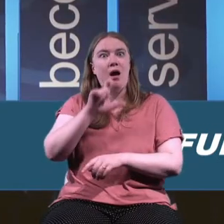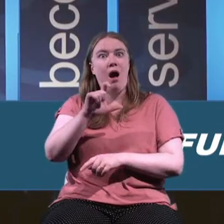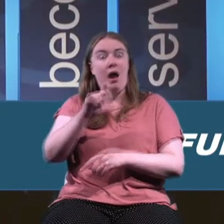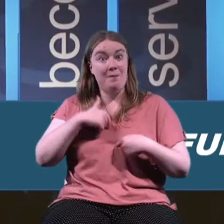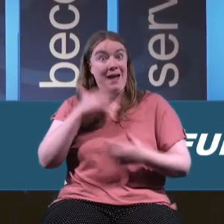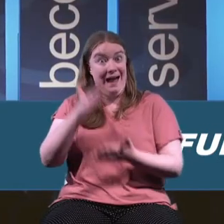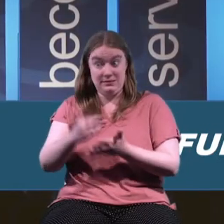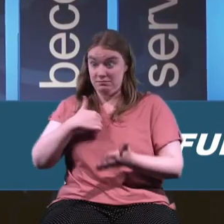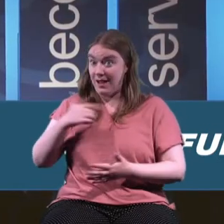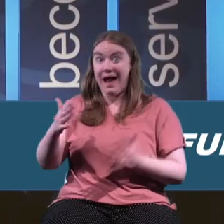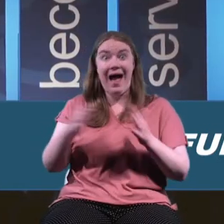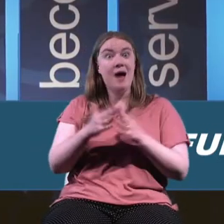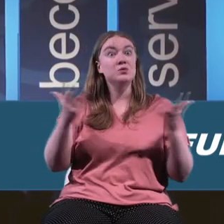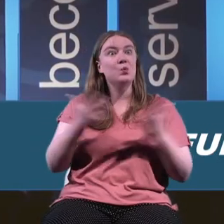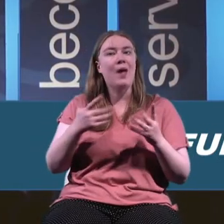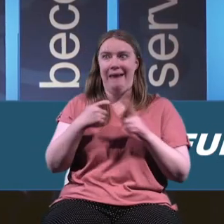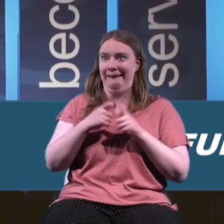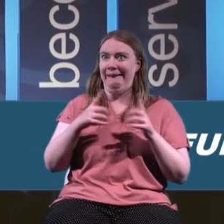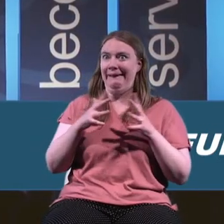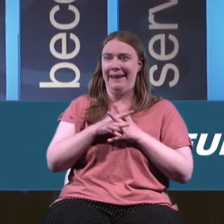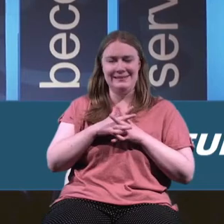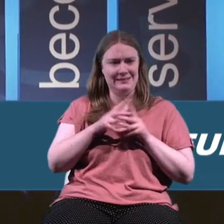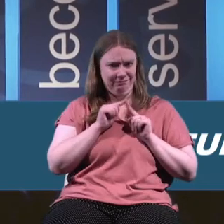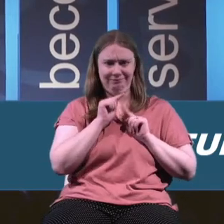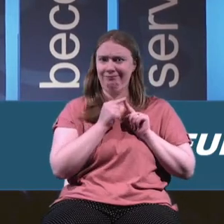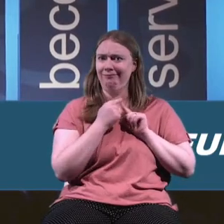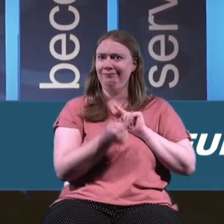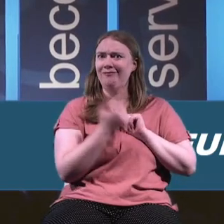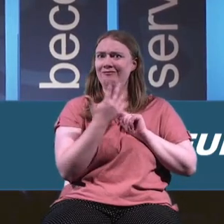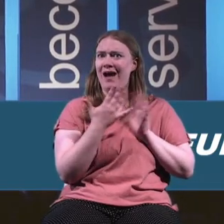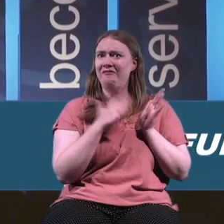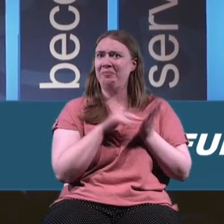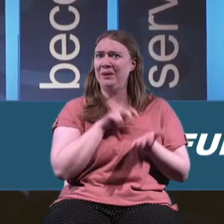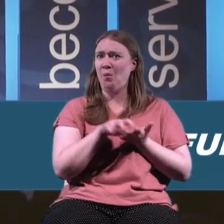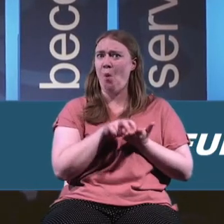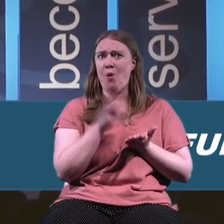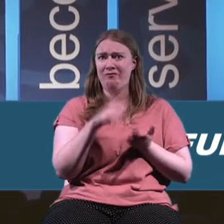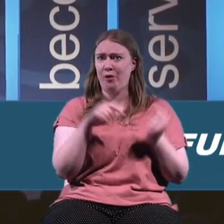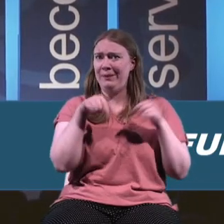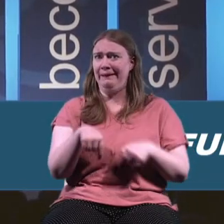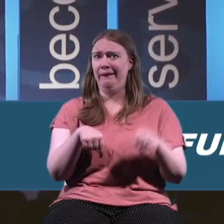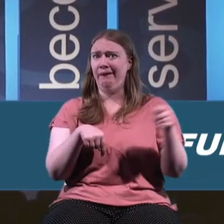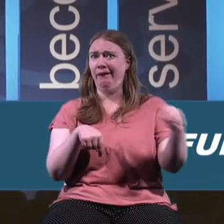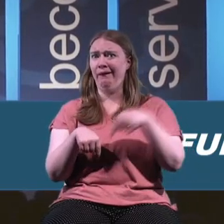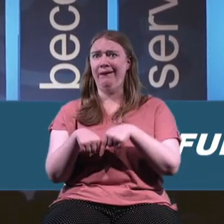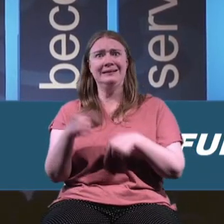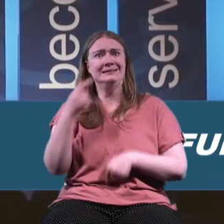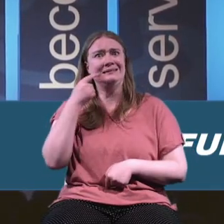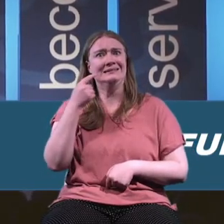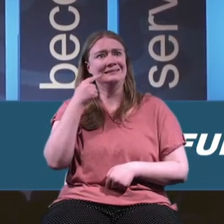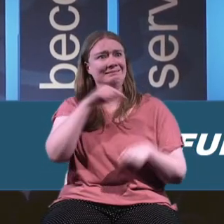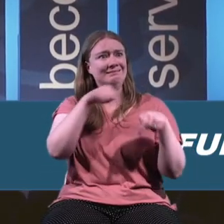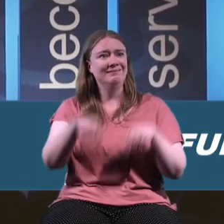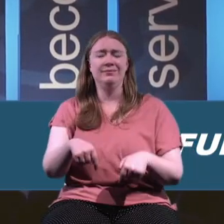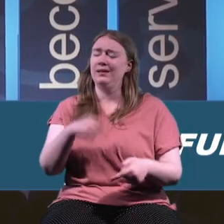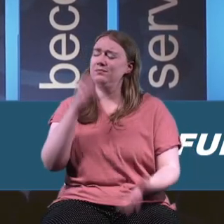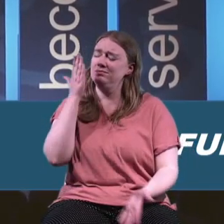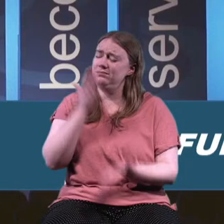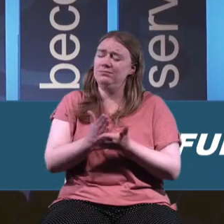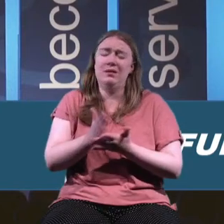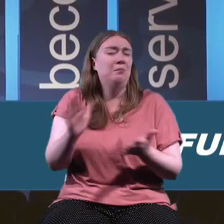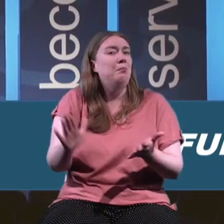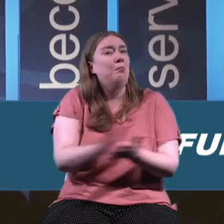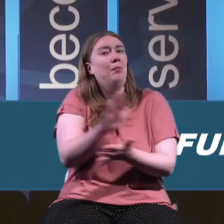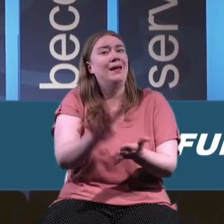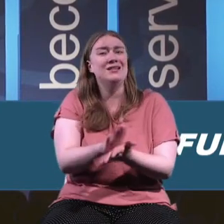in Keswick, so about 5 minutes' walk from this tent. And it's a particular pleasure for